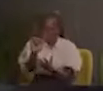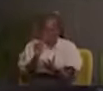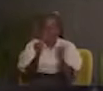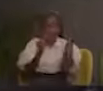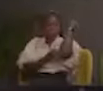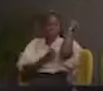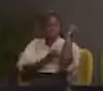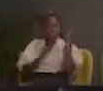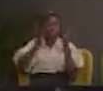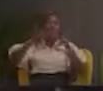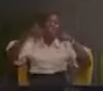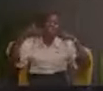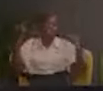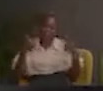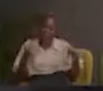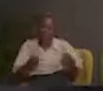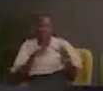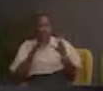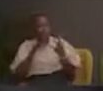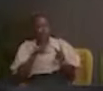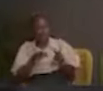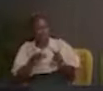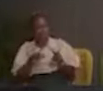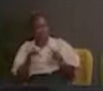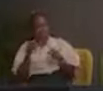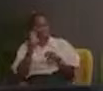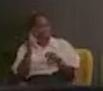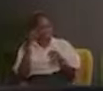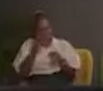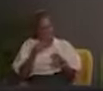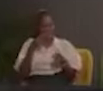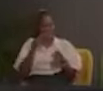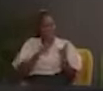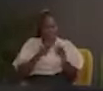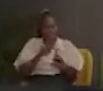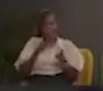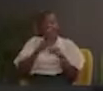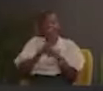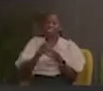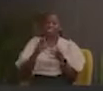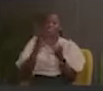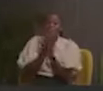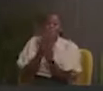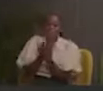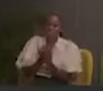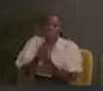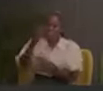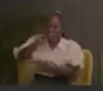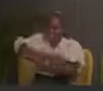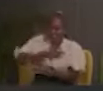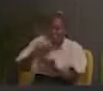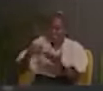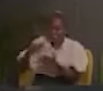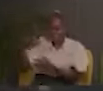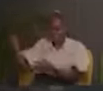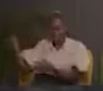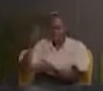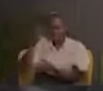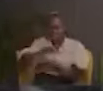laugh and also watch the countenance of others in the prison. A night before his lifting, he never knew his season had come to an